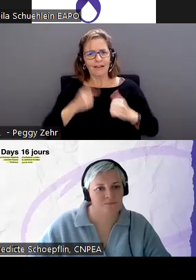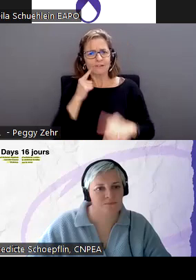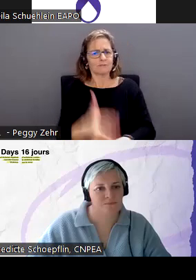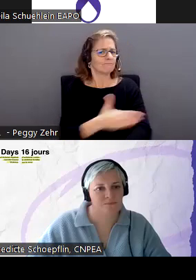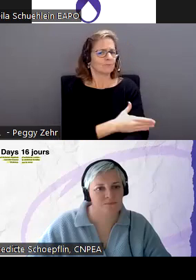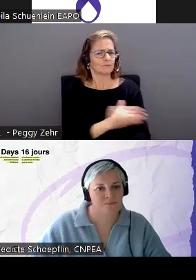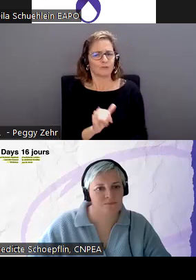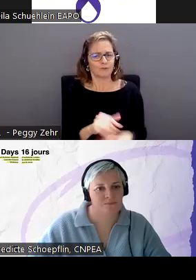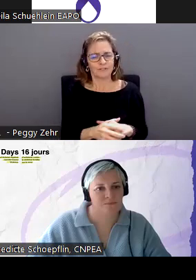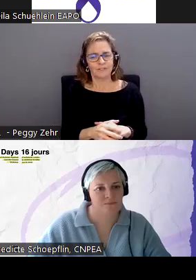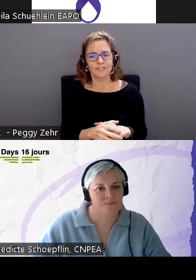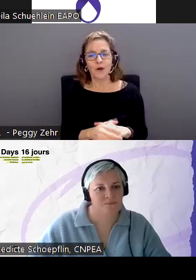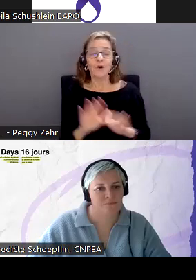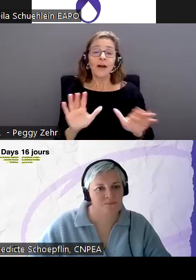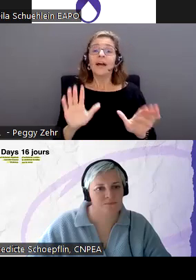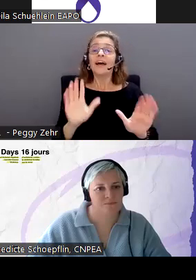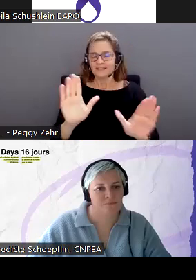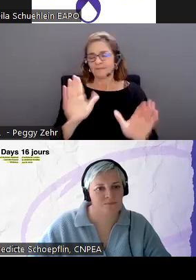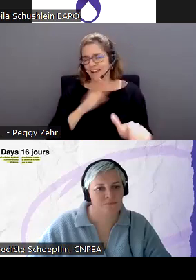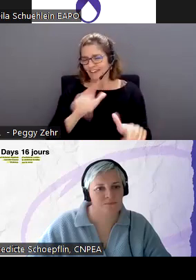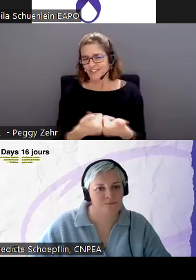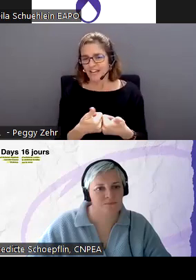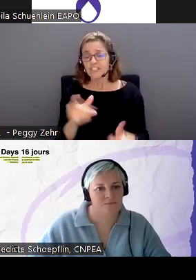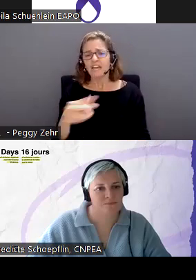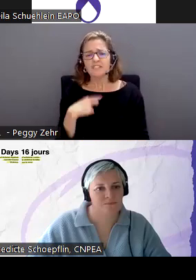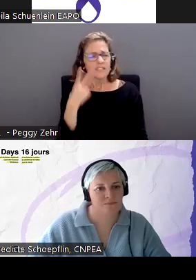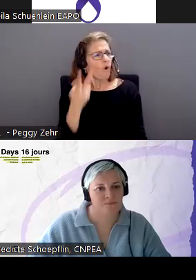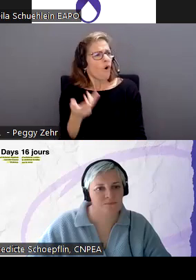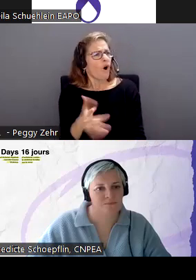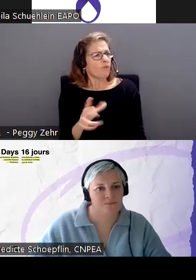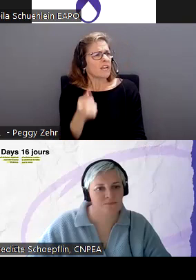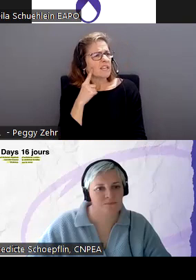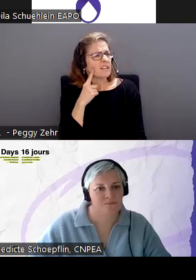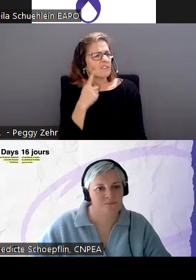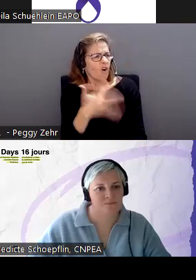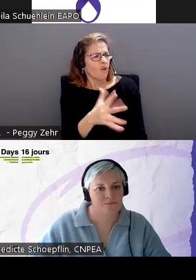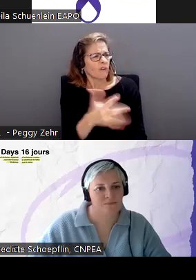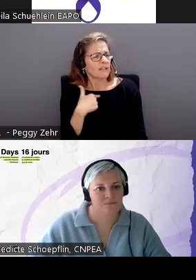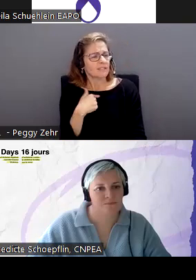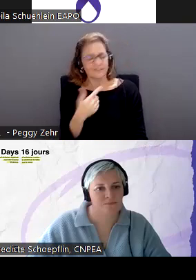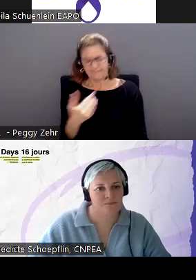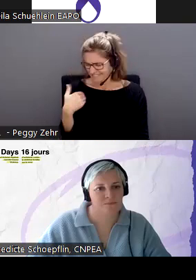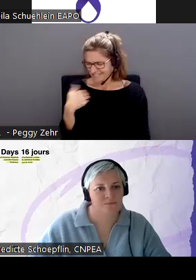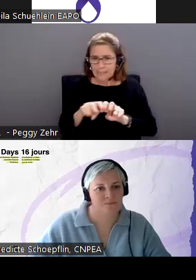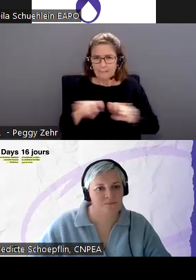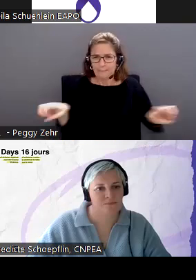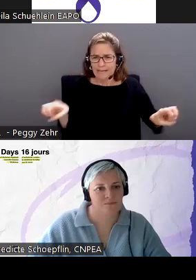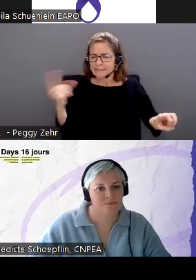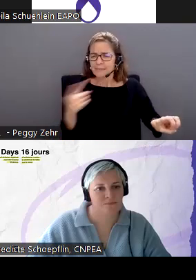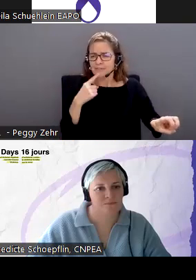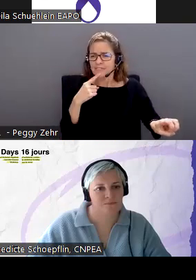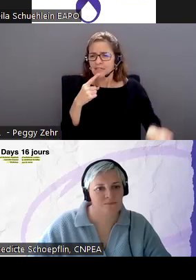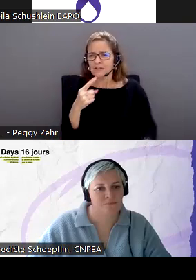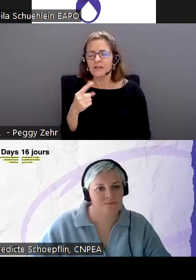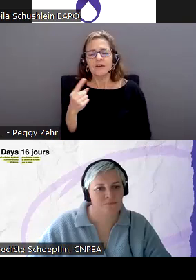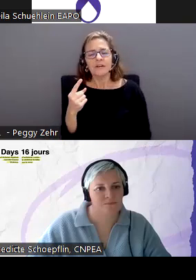is, if you're saying, well, we already do that, somebody else said it, I think in the last panel I was listening to, we're